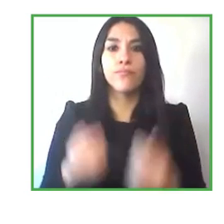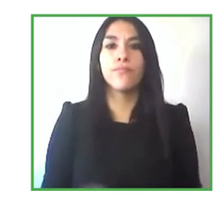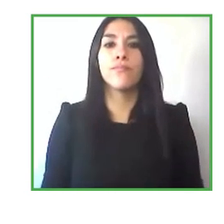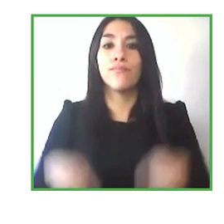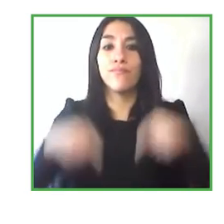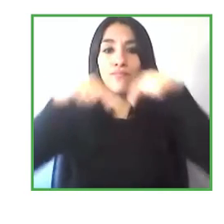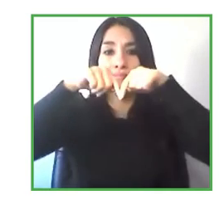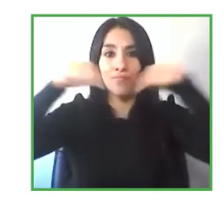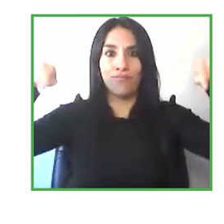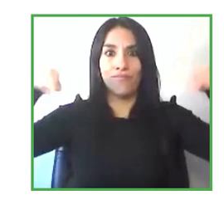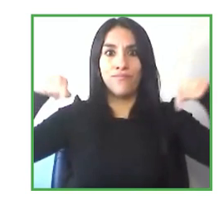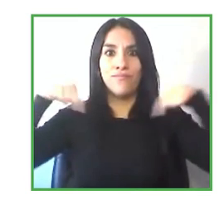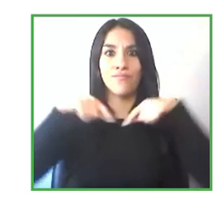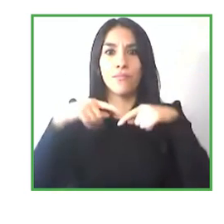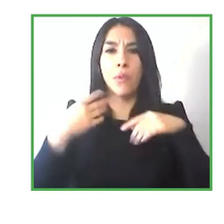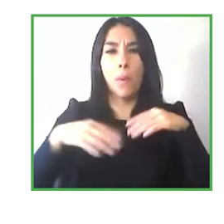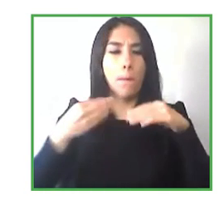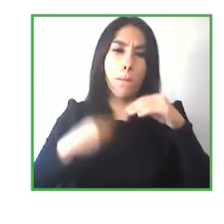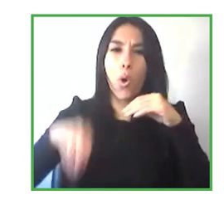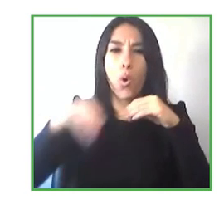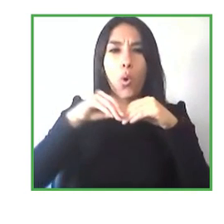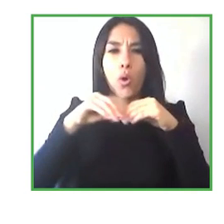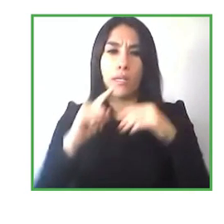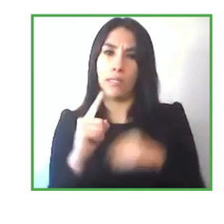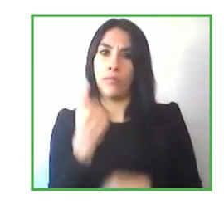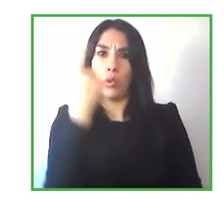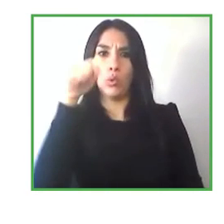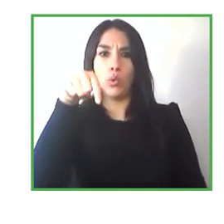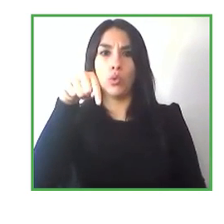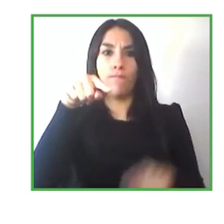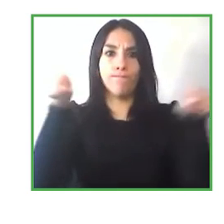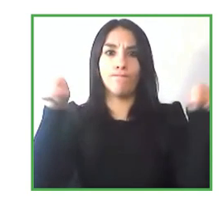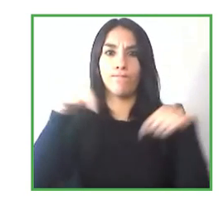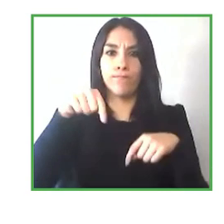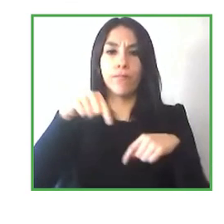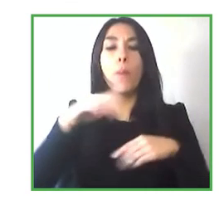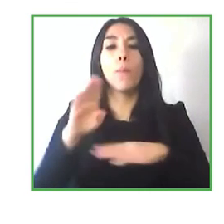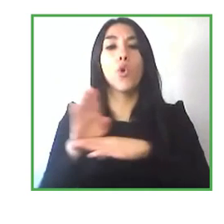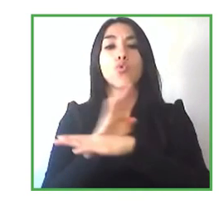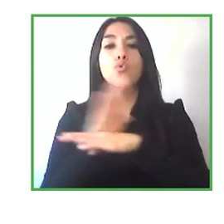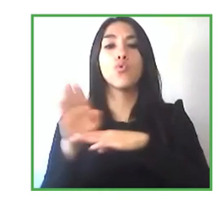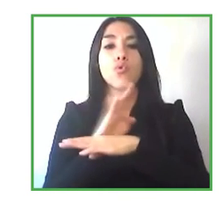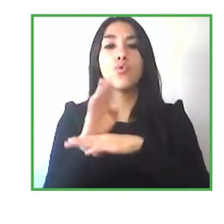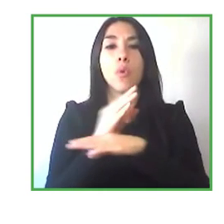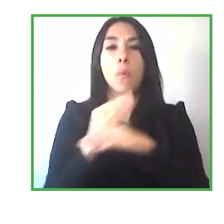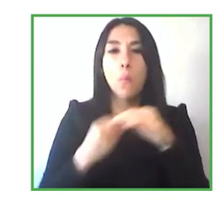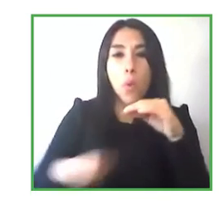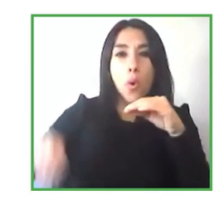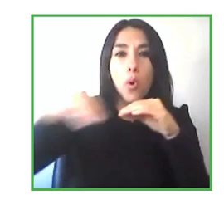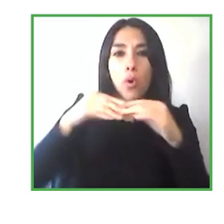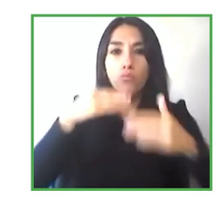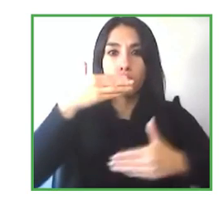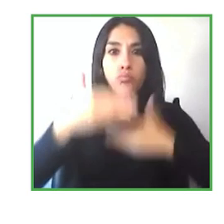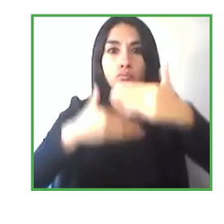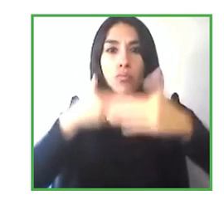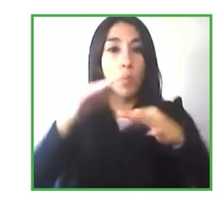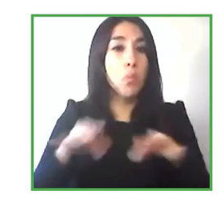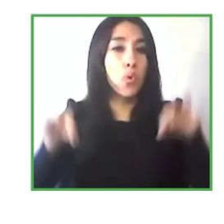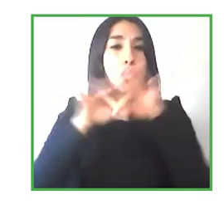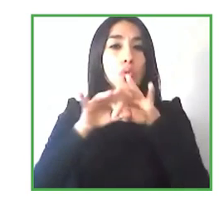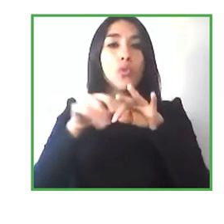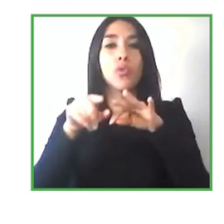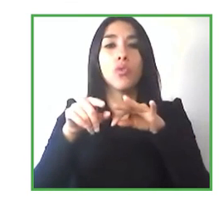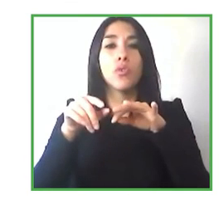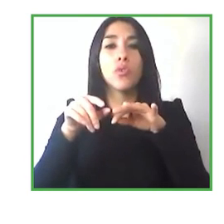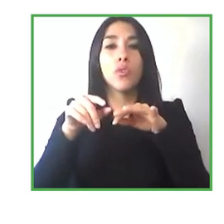more importance, like digital jobs, but also what we in the ILO call green jobs, right? Where you have